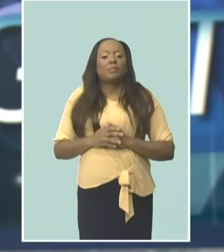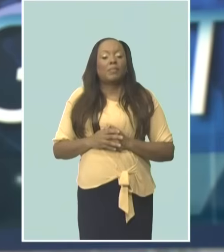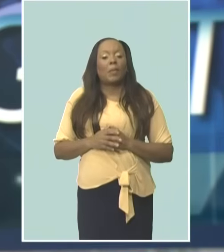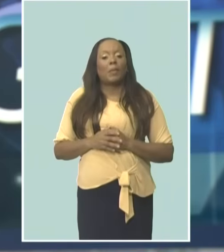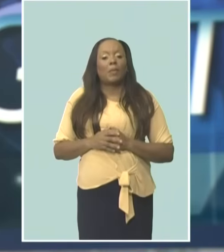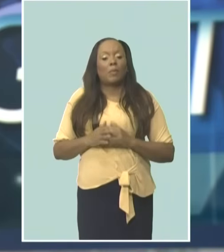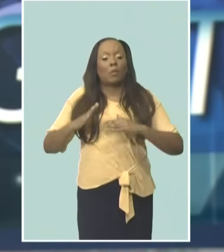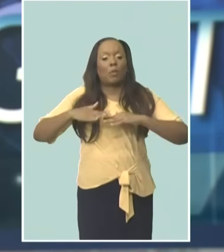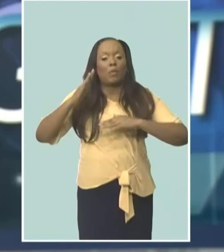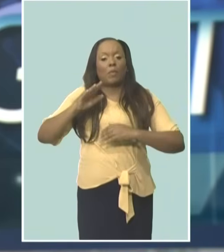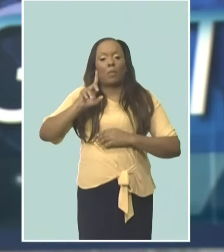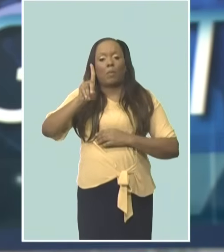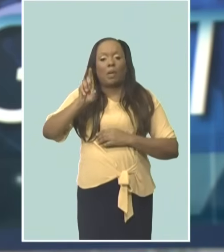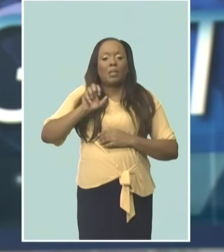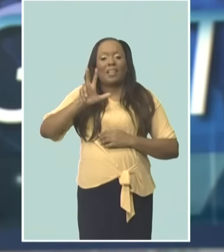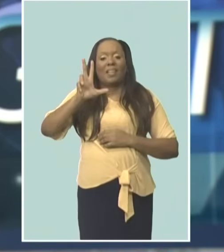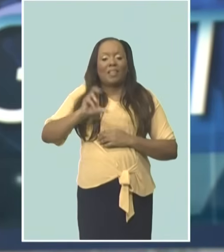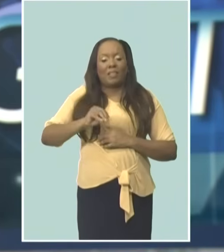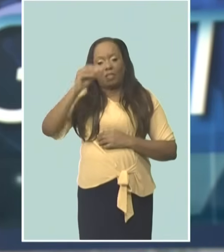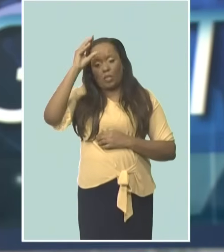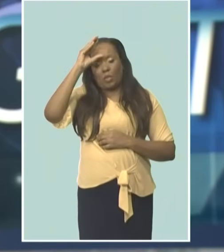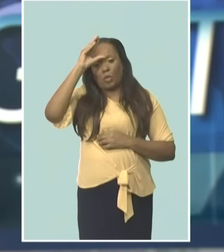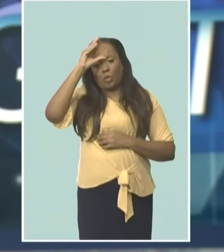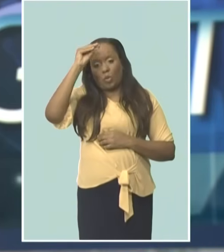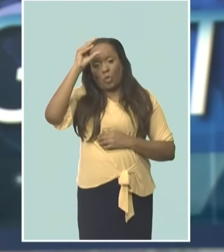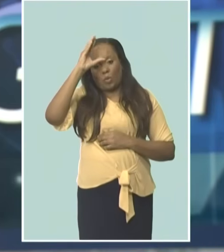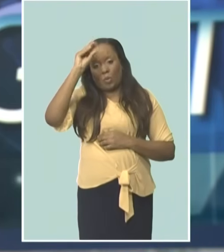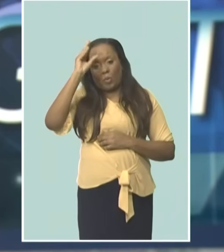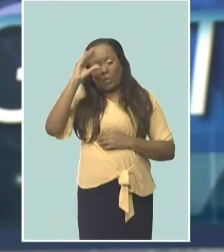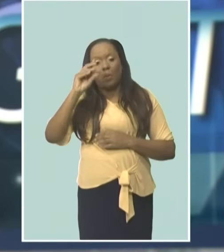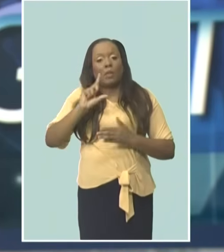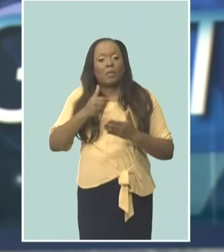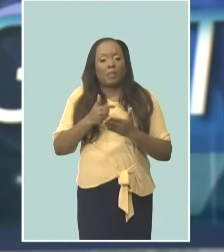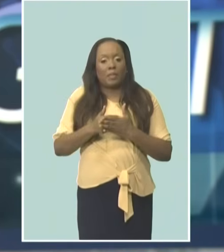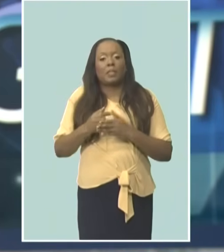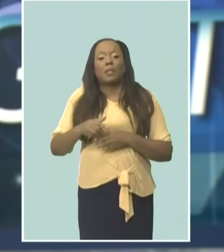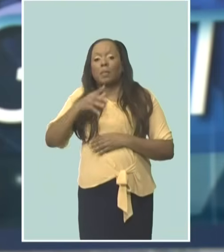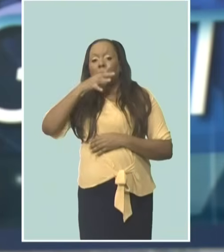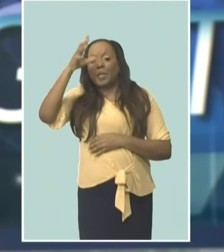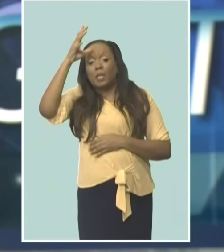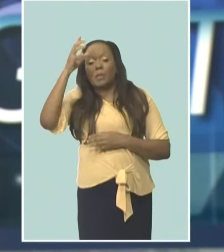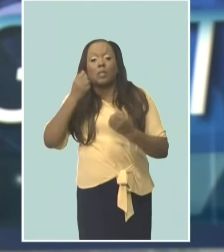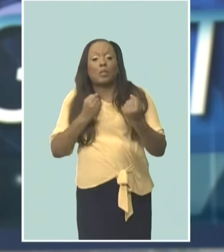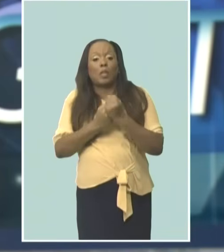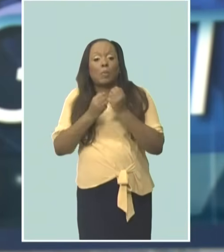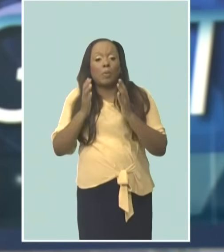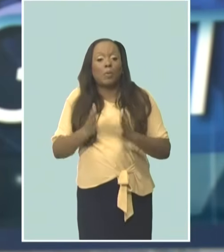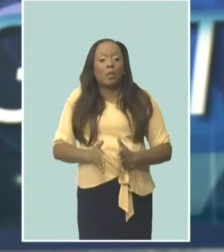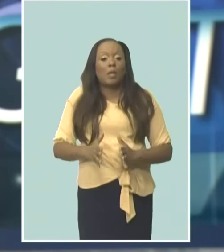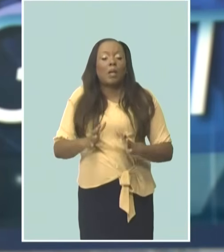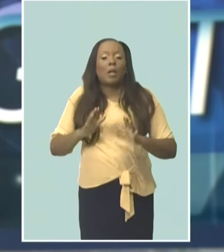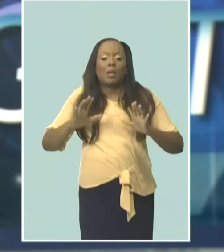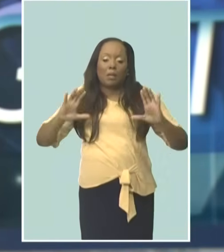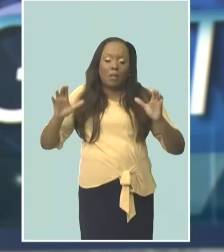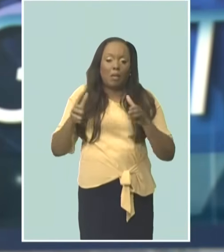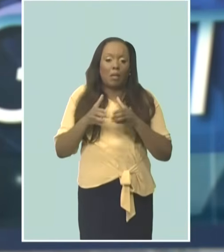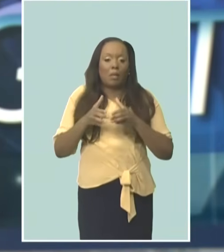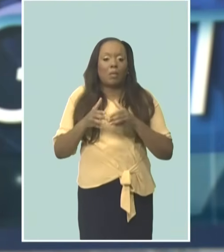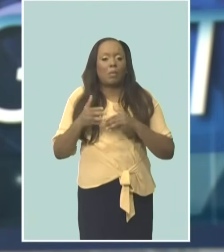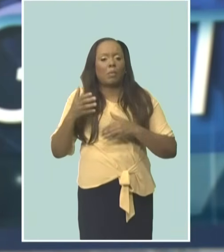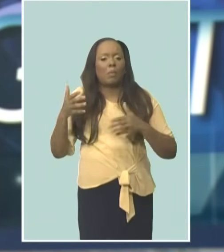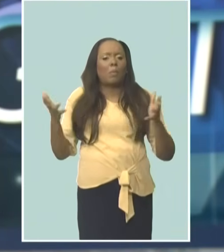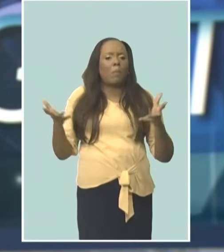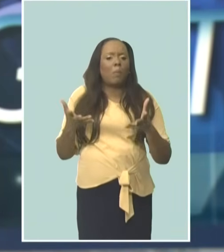Barbados Community College, brought together sponsors, parents and supporters, all united around one goal: